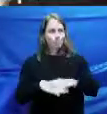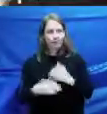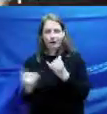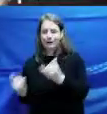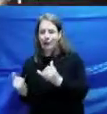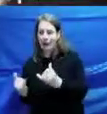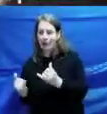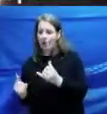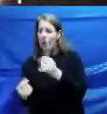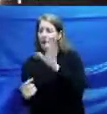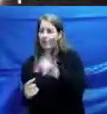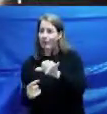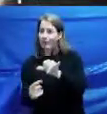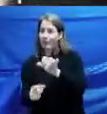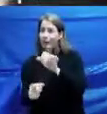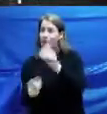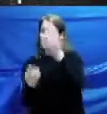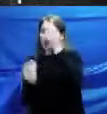with.